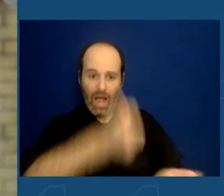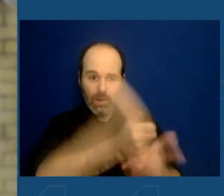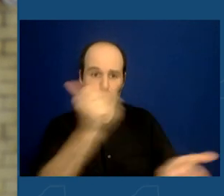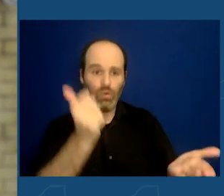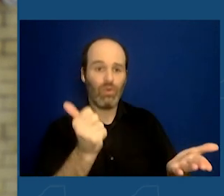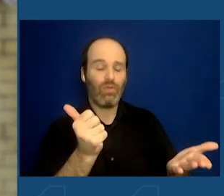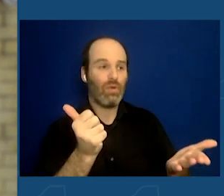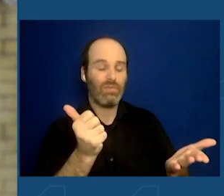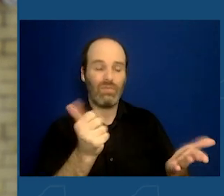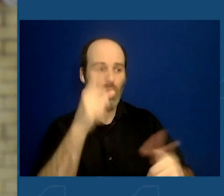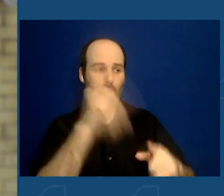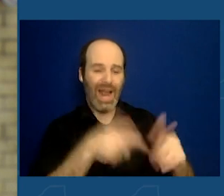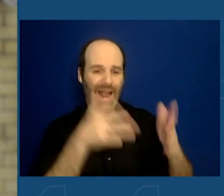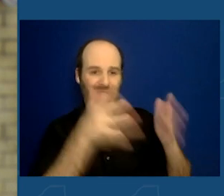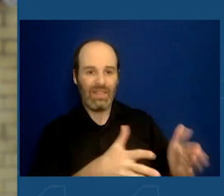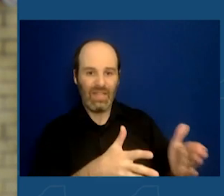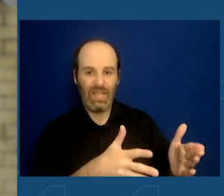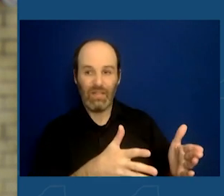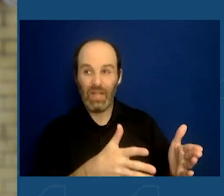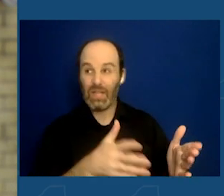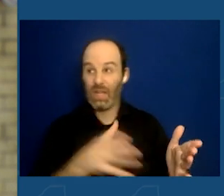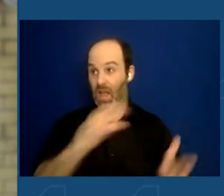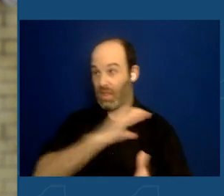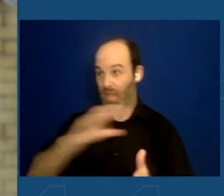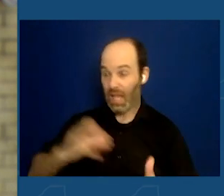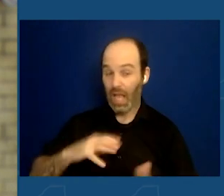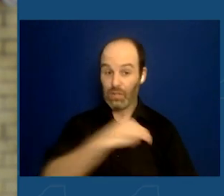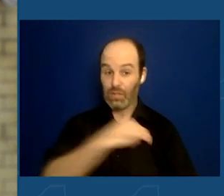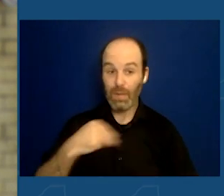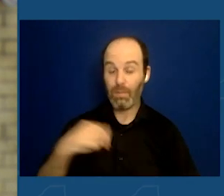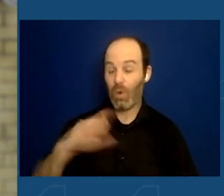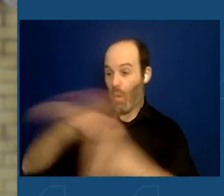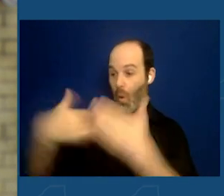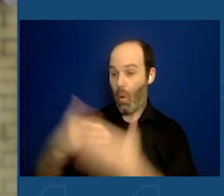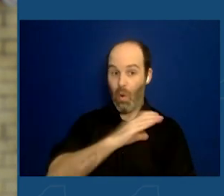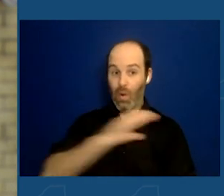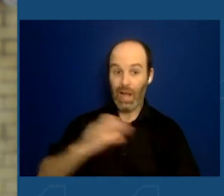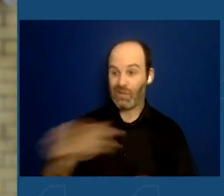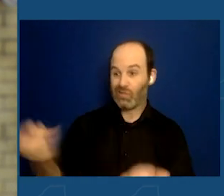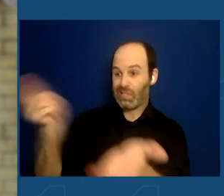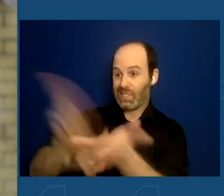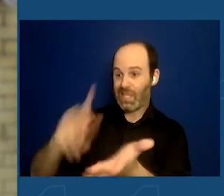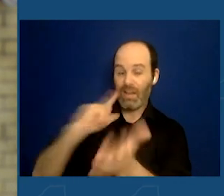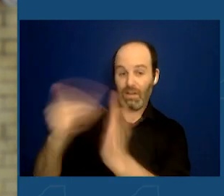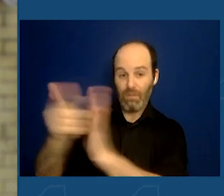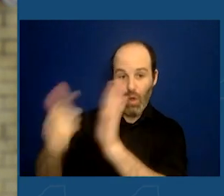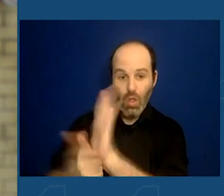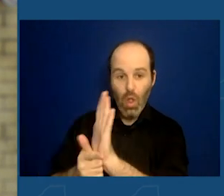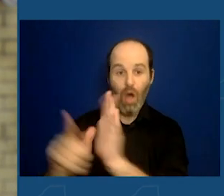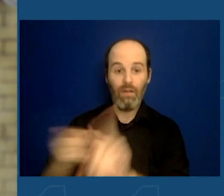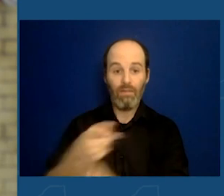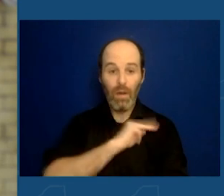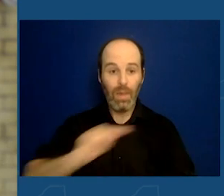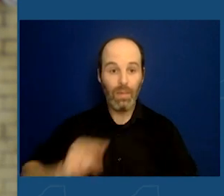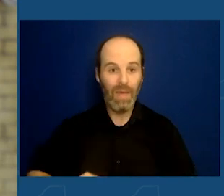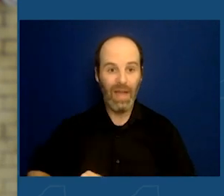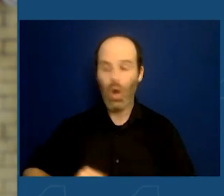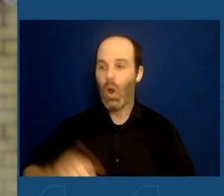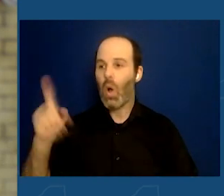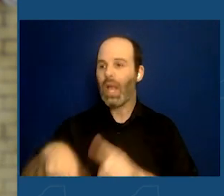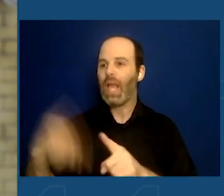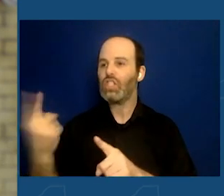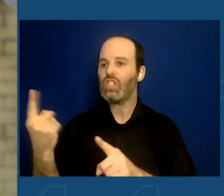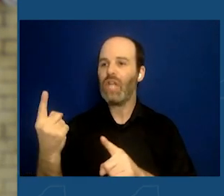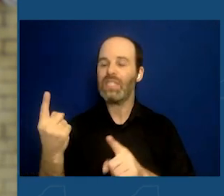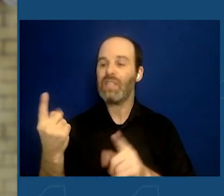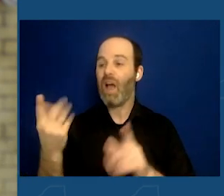member, that have been approved by the entire city council, that have been signed into law by the mayor. We can't walk away from a deal like